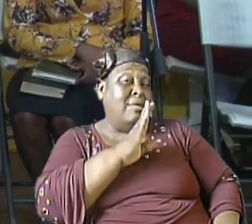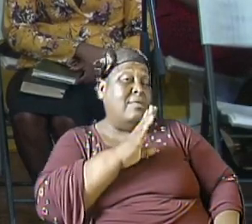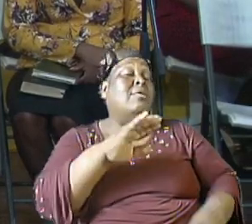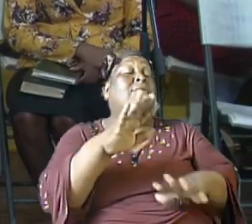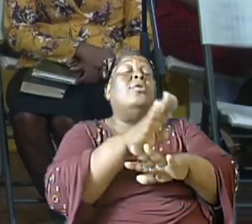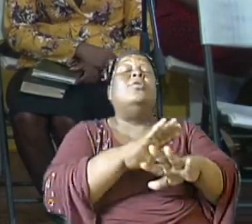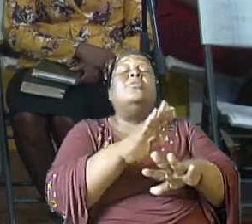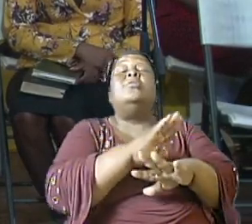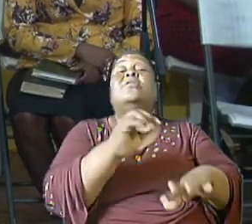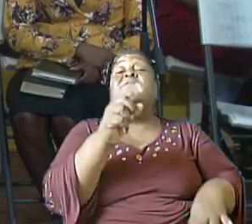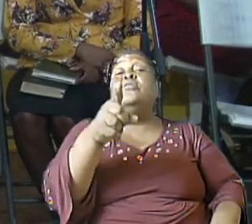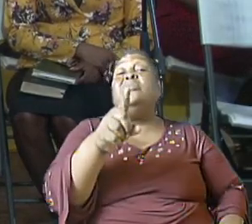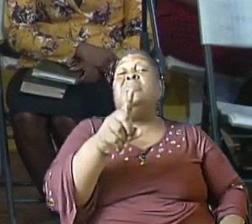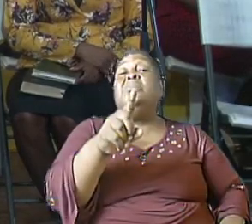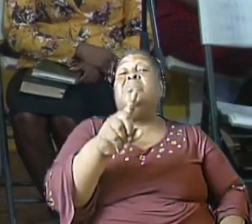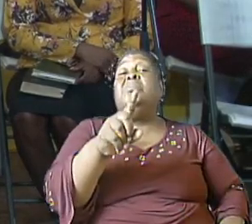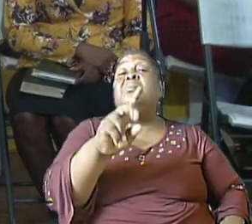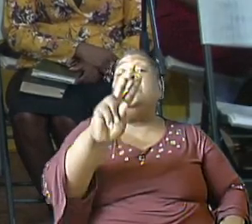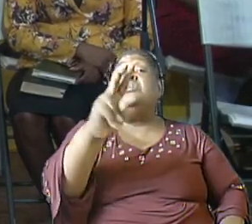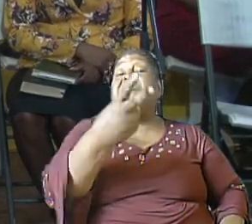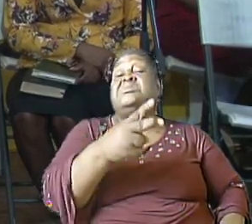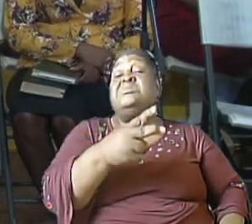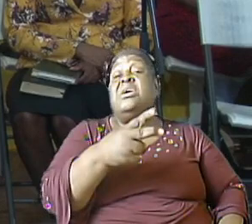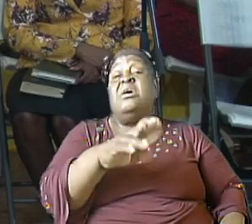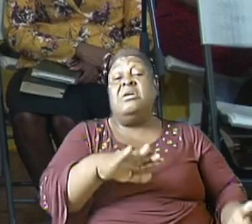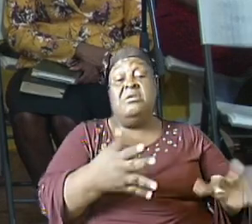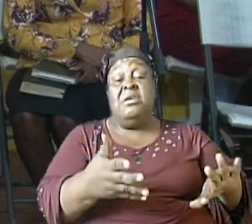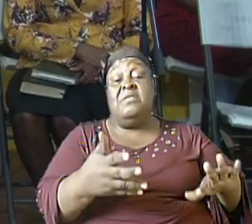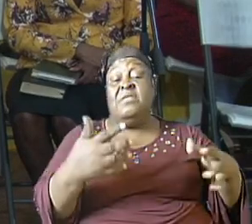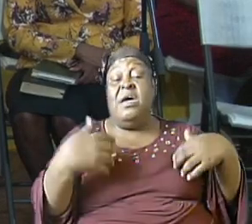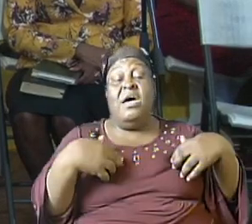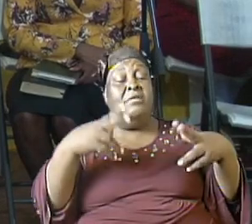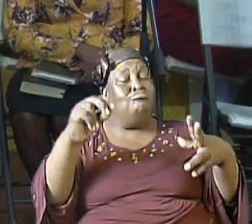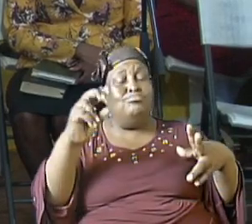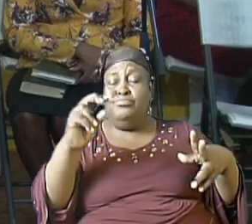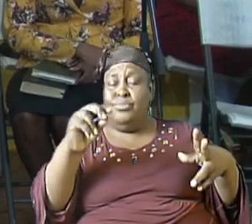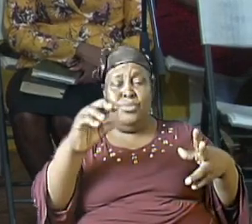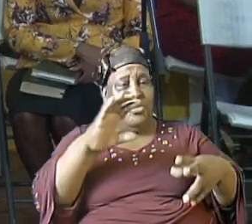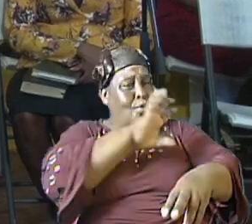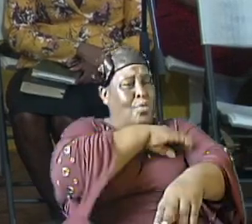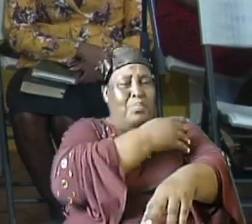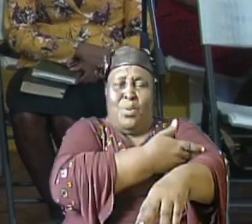over you, the second death has no power.